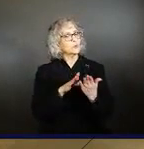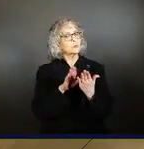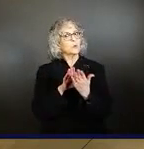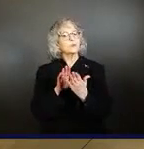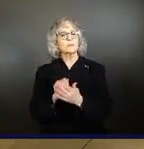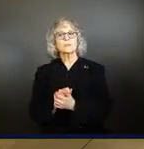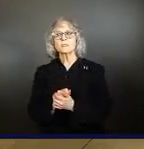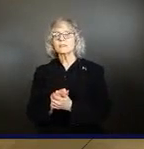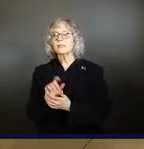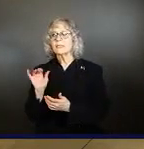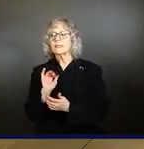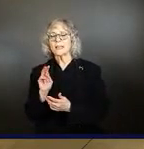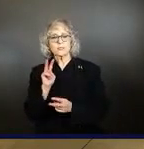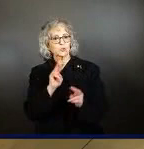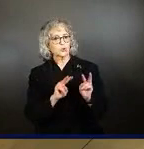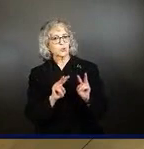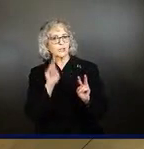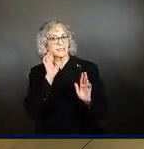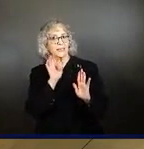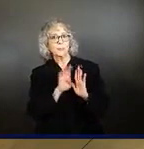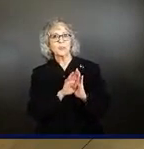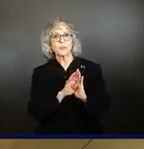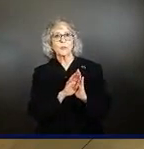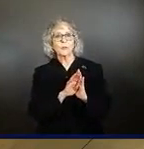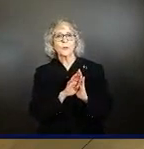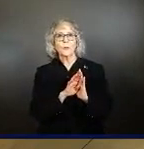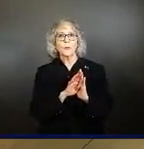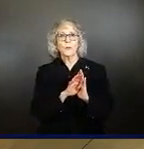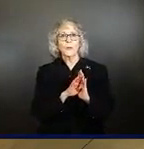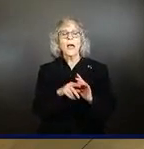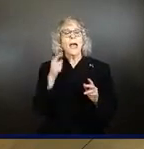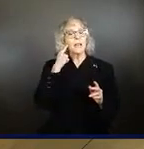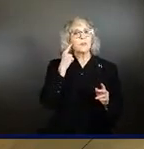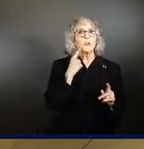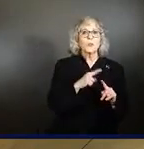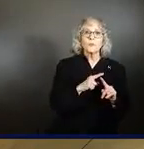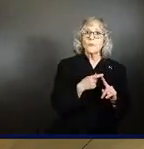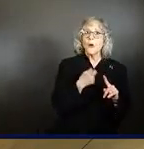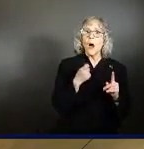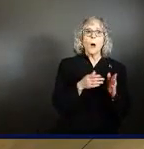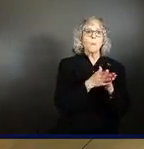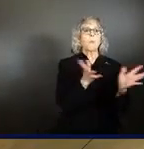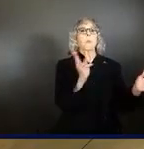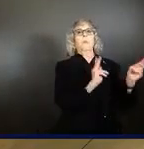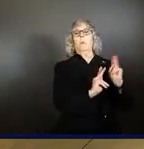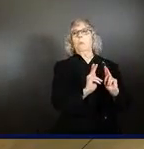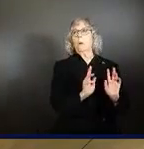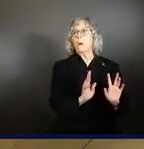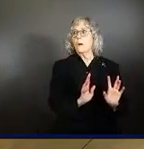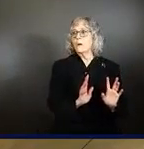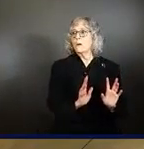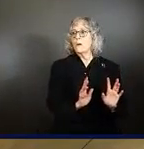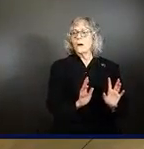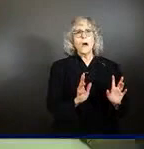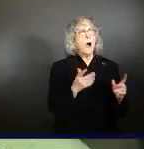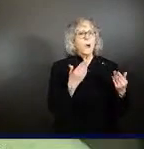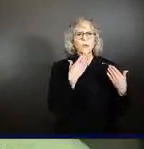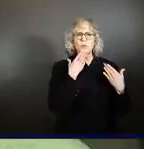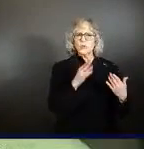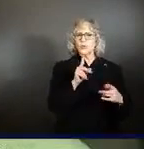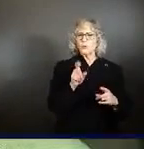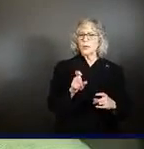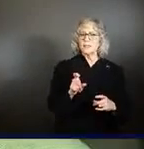just by looking at the images, you will probably, and I've heard this from the public, sometimes they ask such great questions like, what is